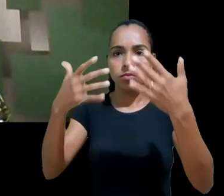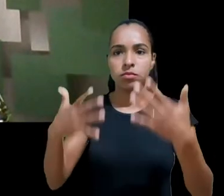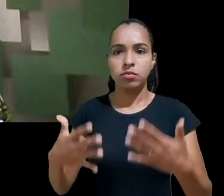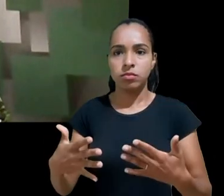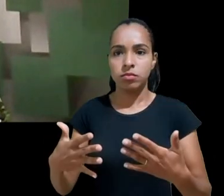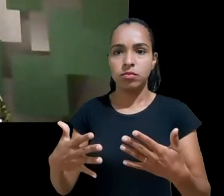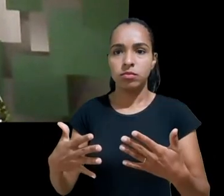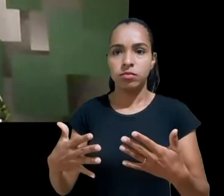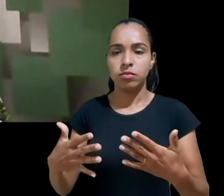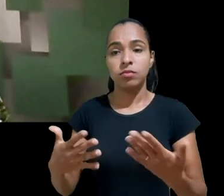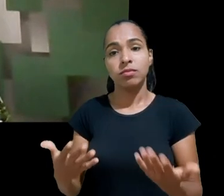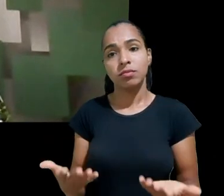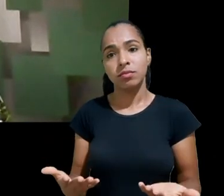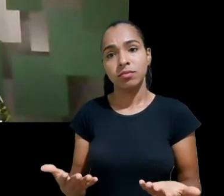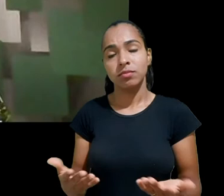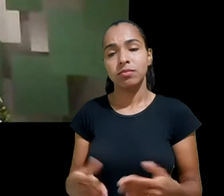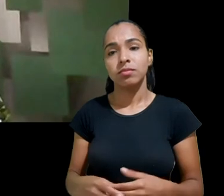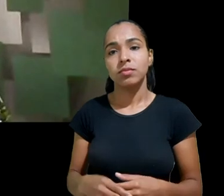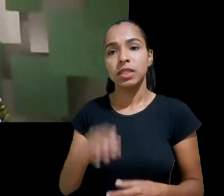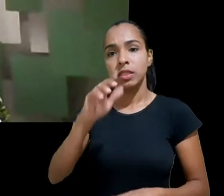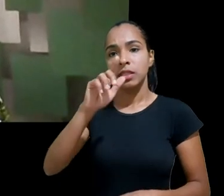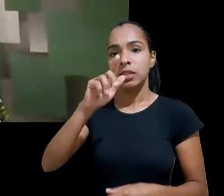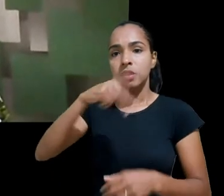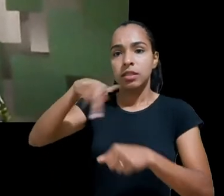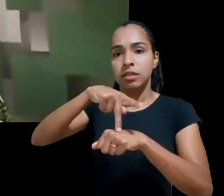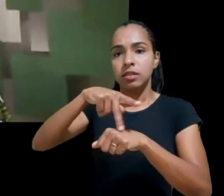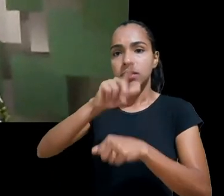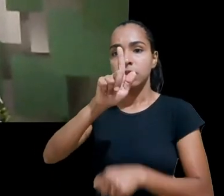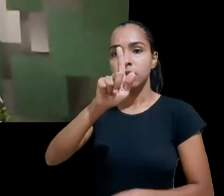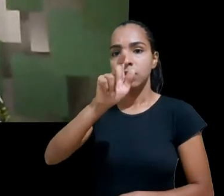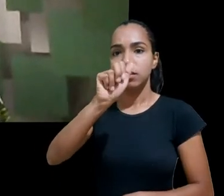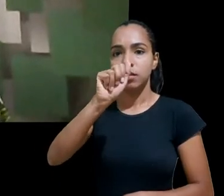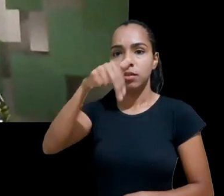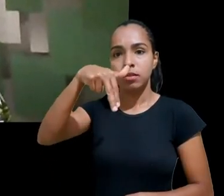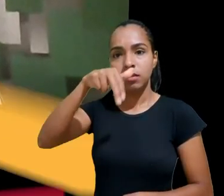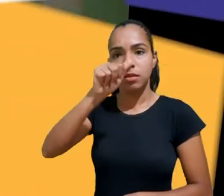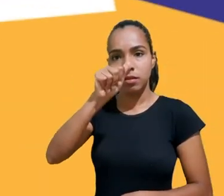ghana and africa some african of